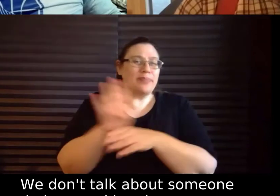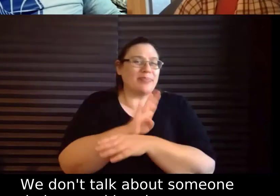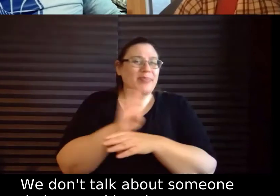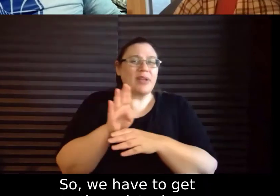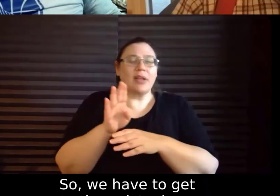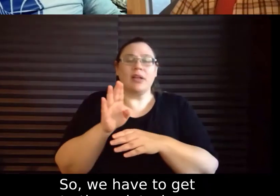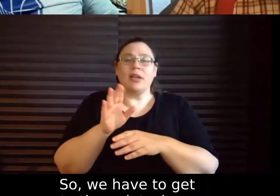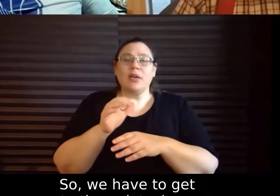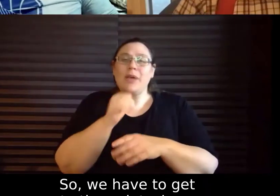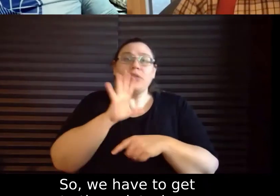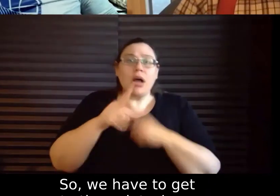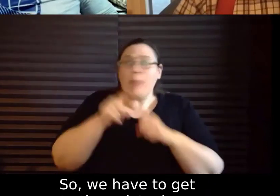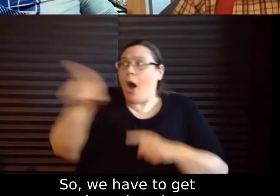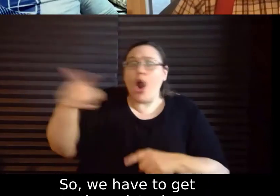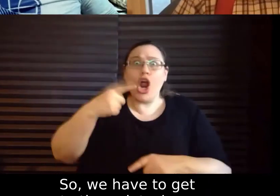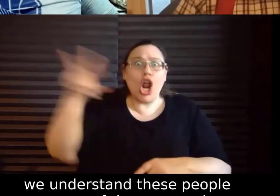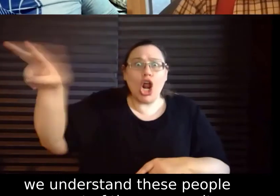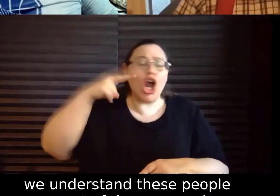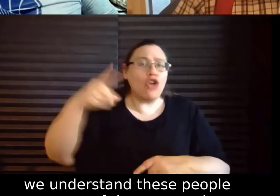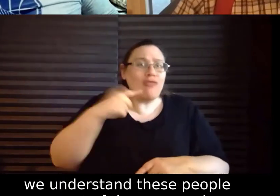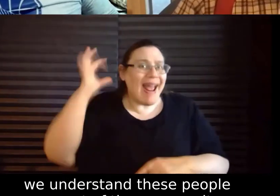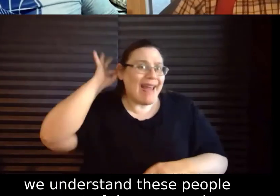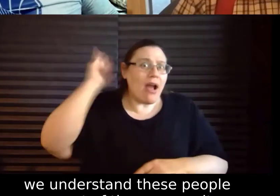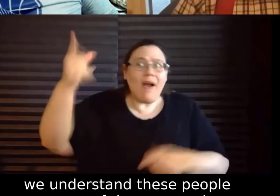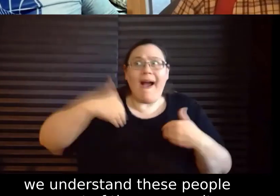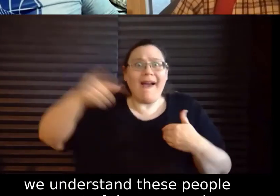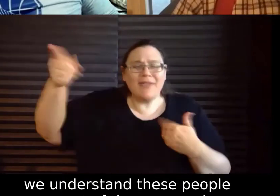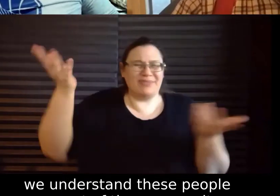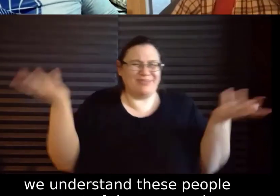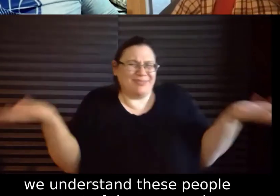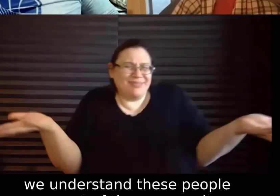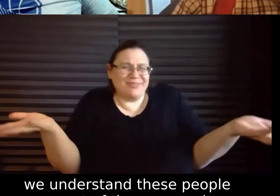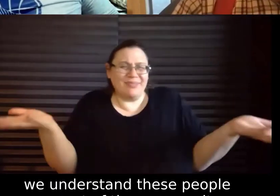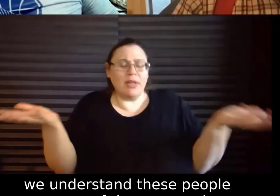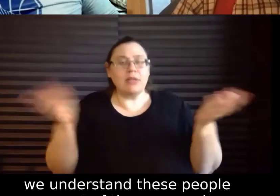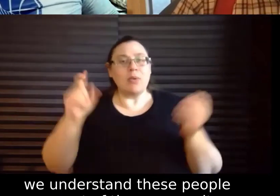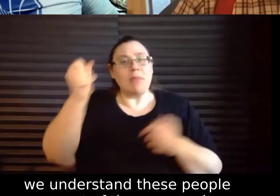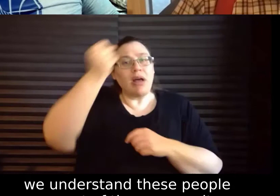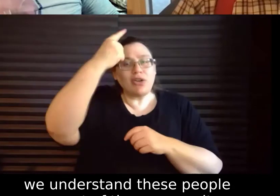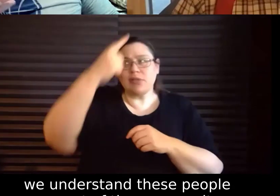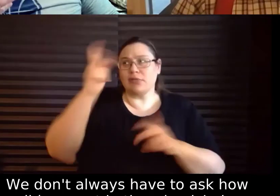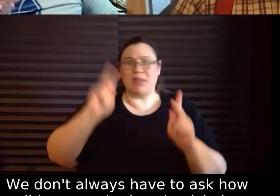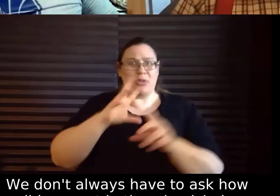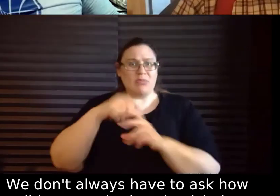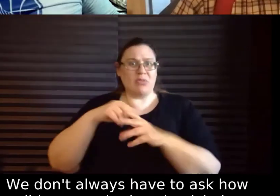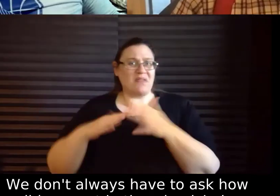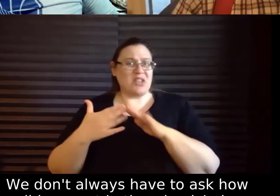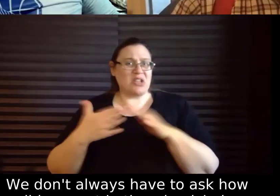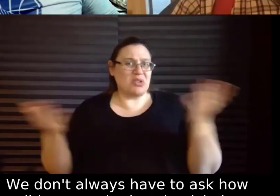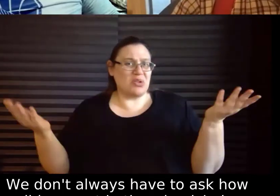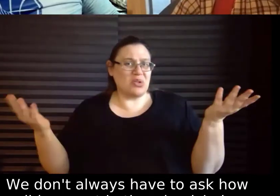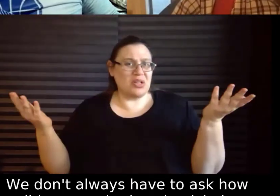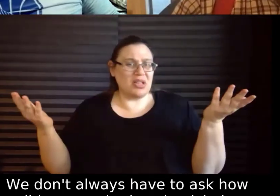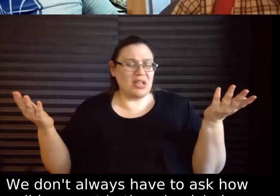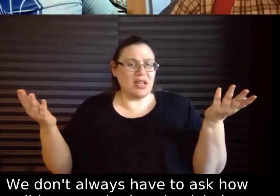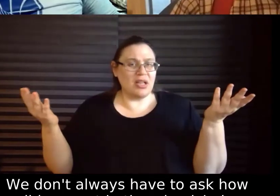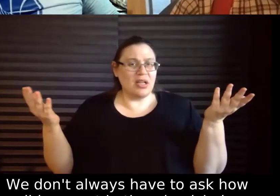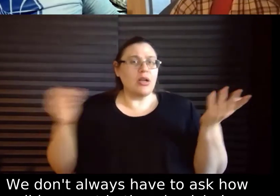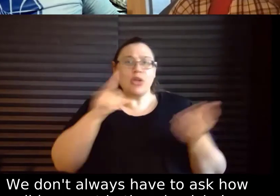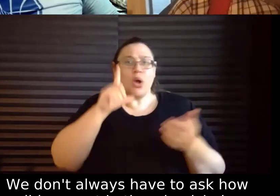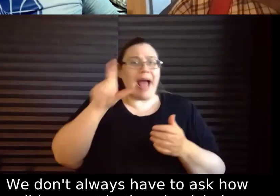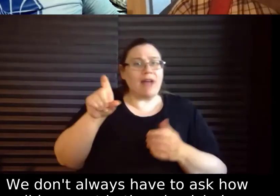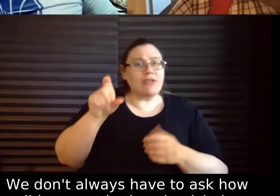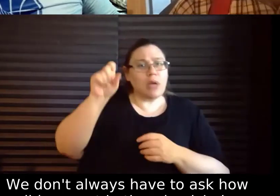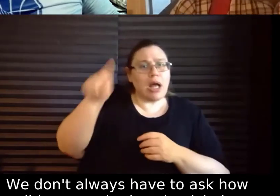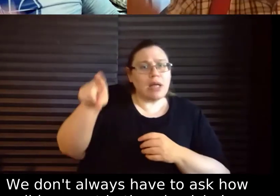redhead on screen. So we just have to get to the point where we understand, oh, these people are part of the community. We don't have to always ask them,